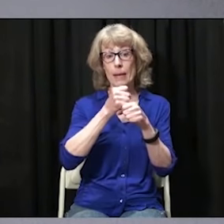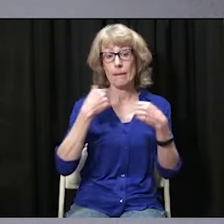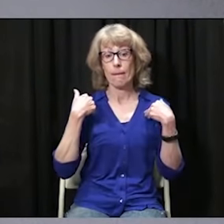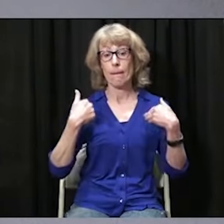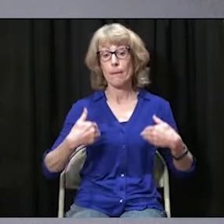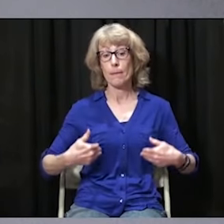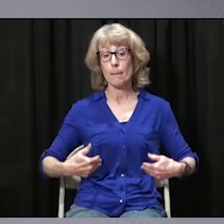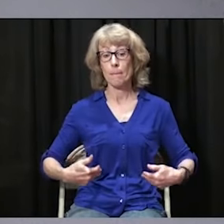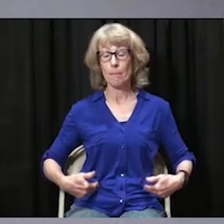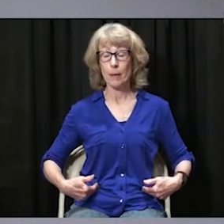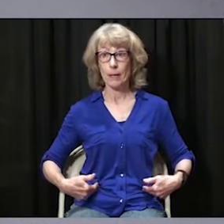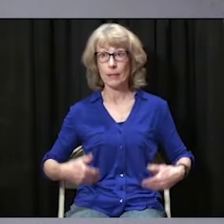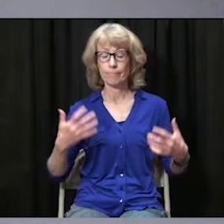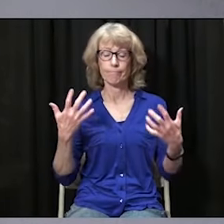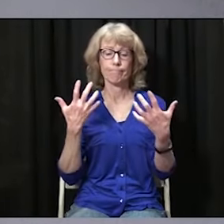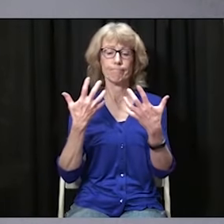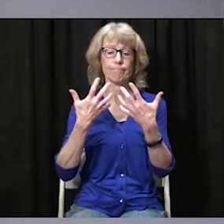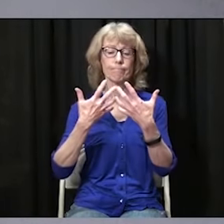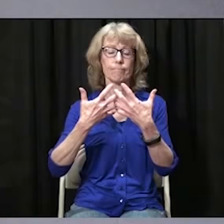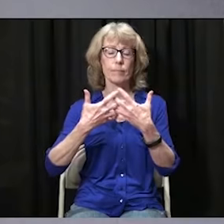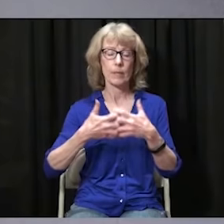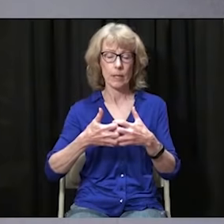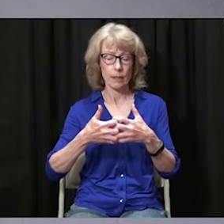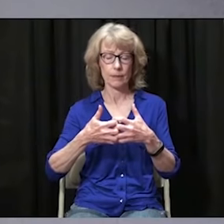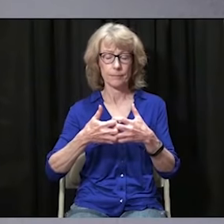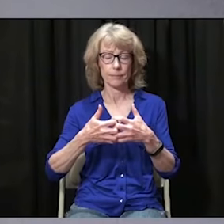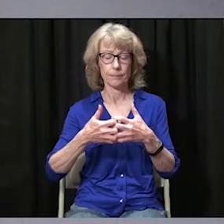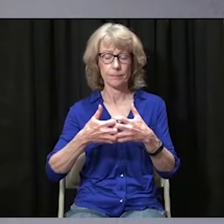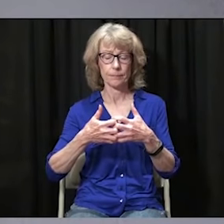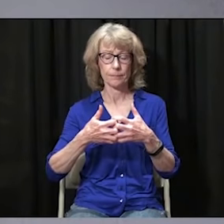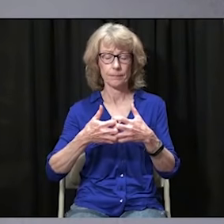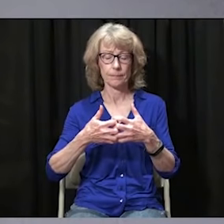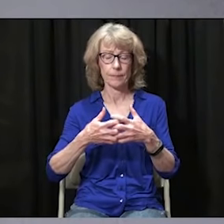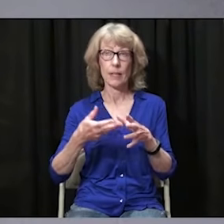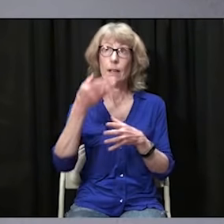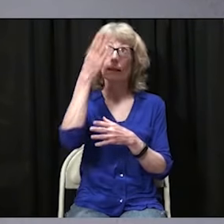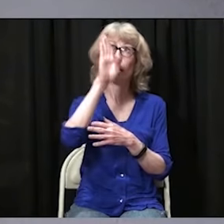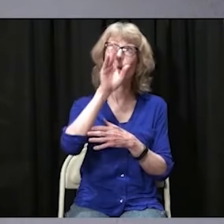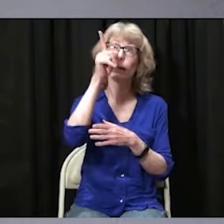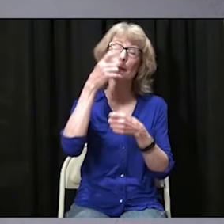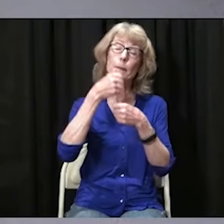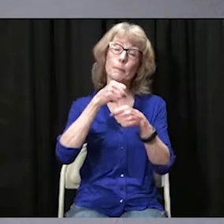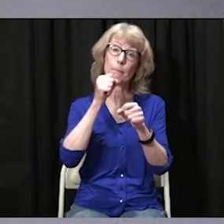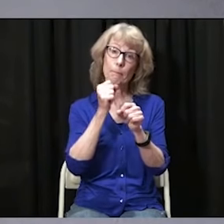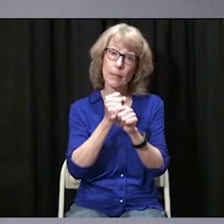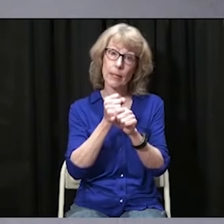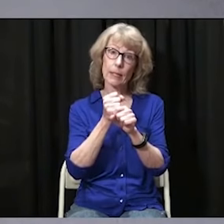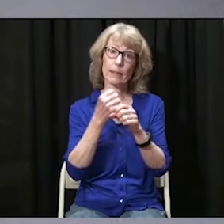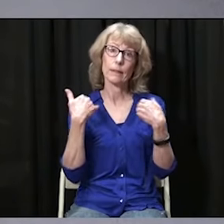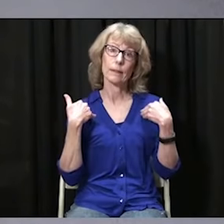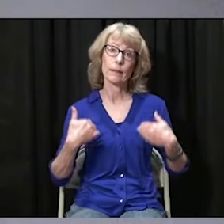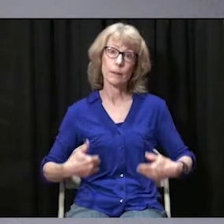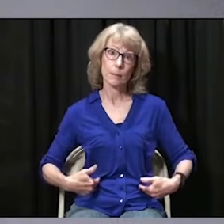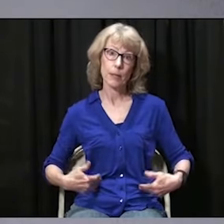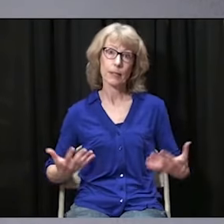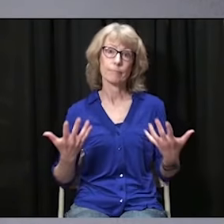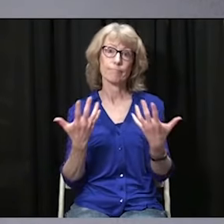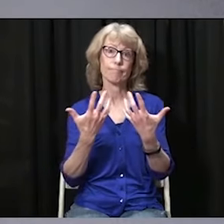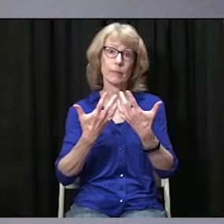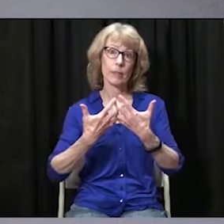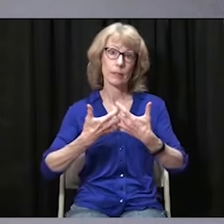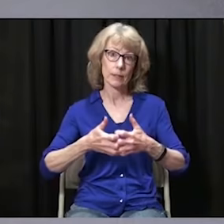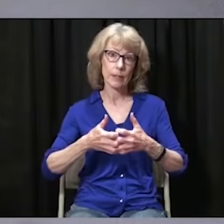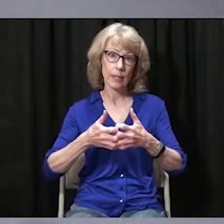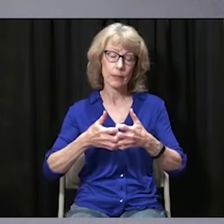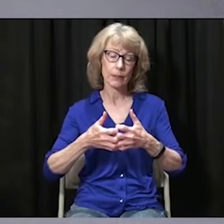together. I just pause. Can you just think about that for a moment? God put the body together, like the church. So what this means